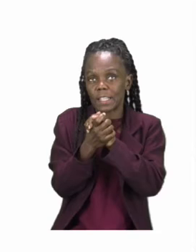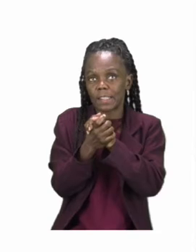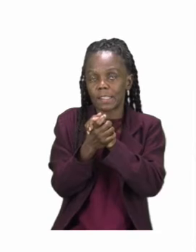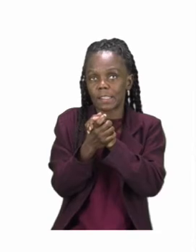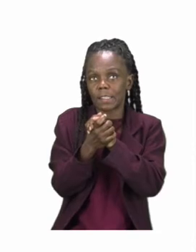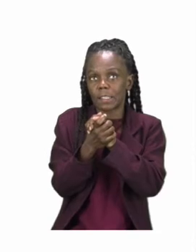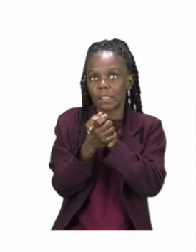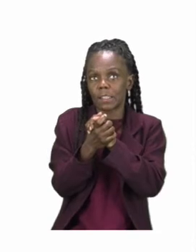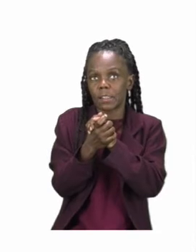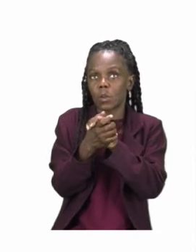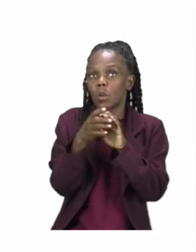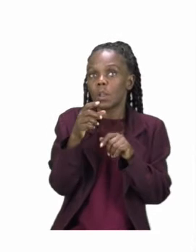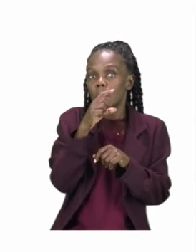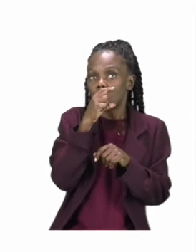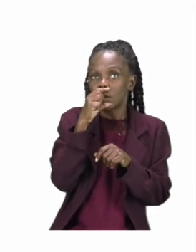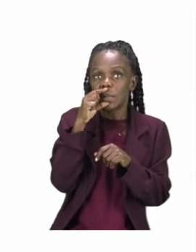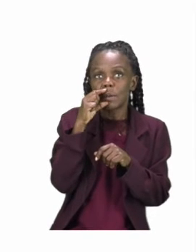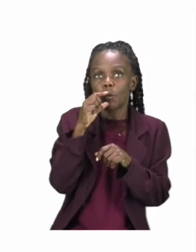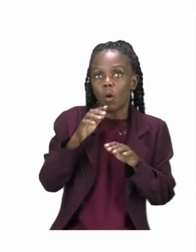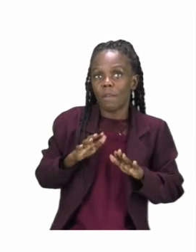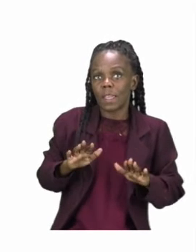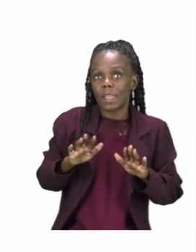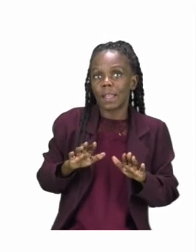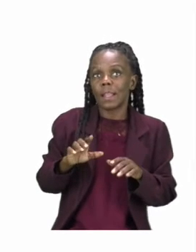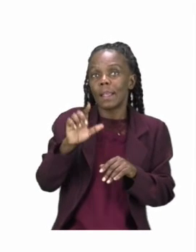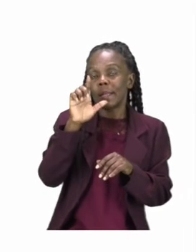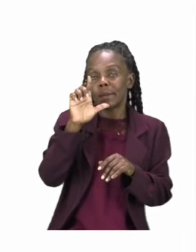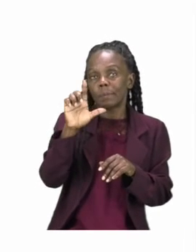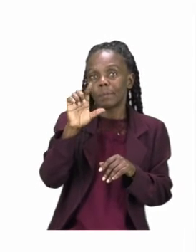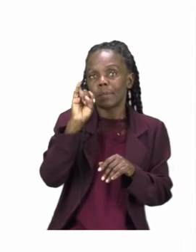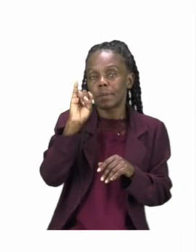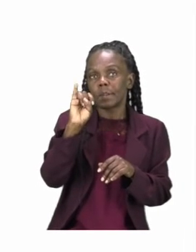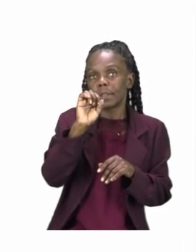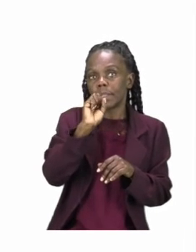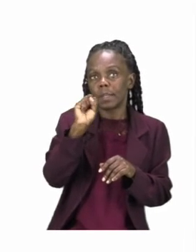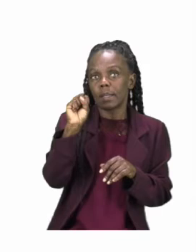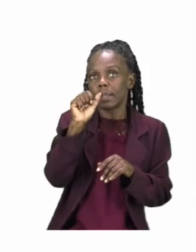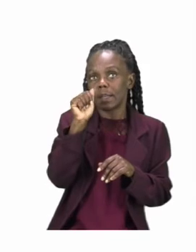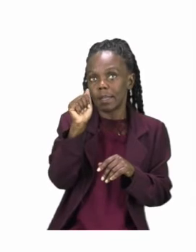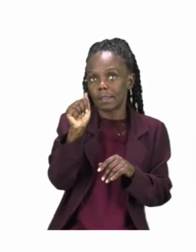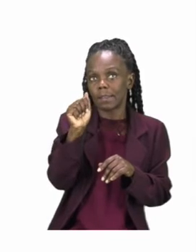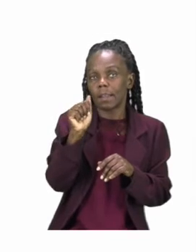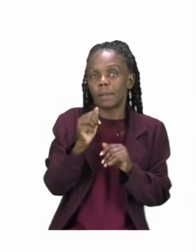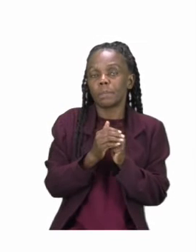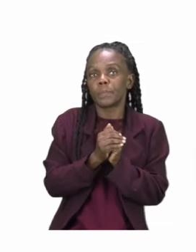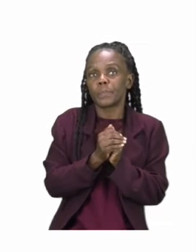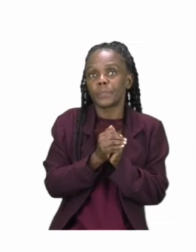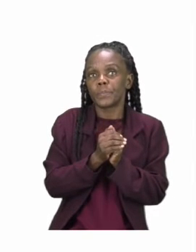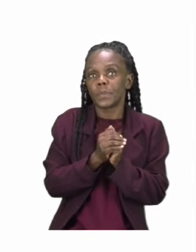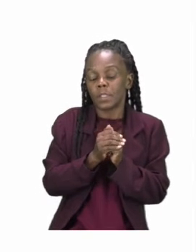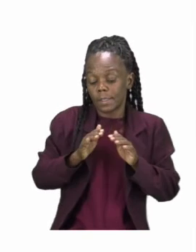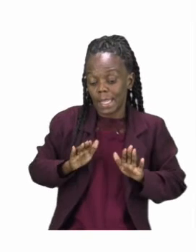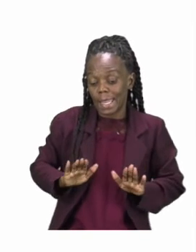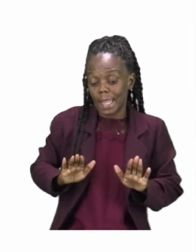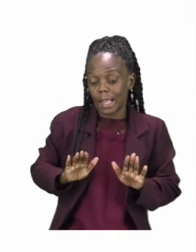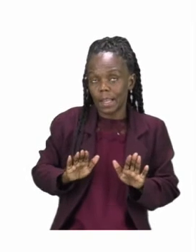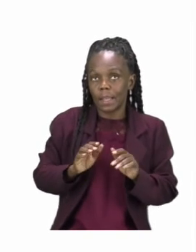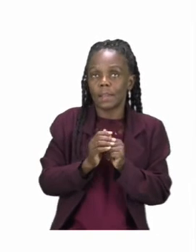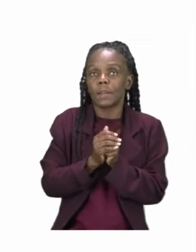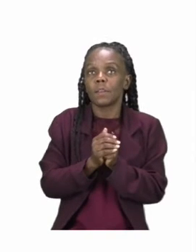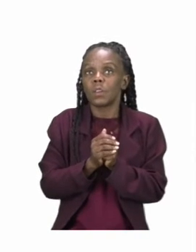hello, hello, hello, how are you? I'm good, I'm great, I'm wonderful. Hooray! Hello,